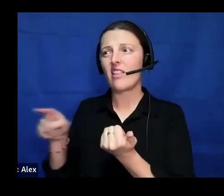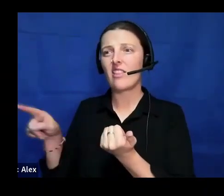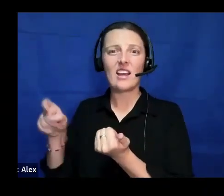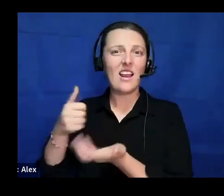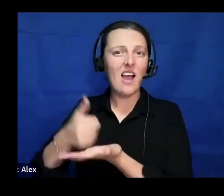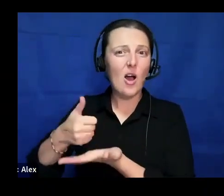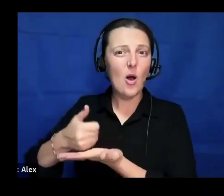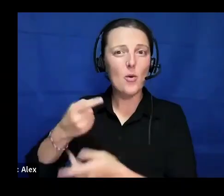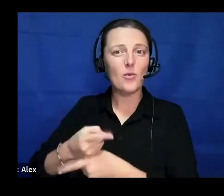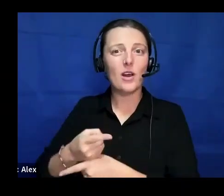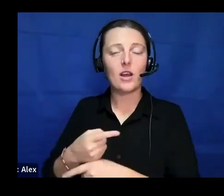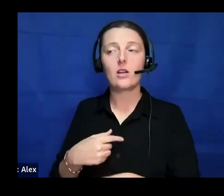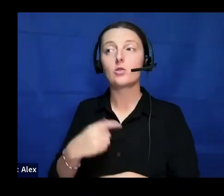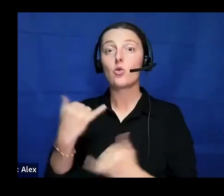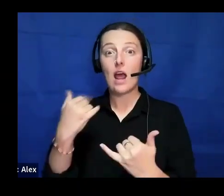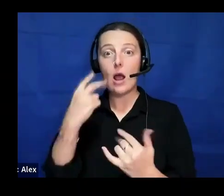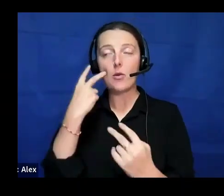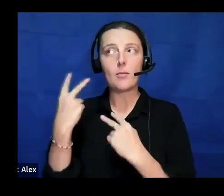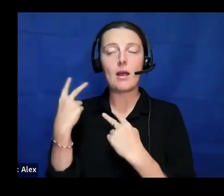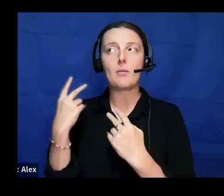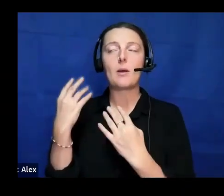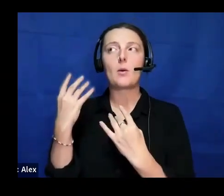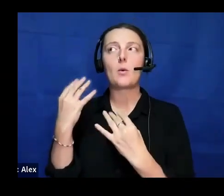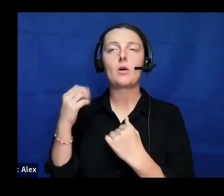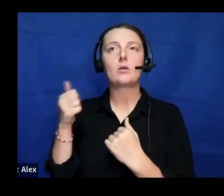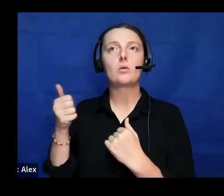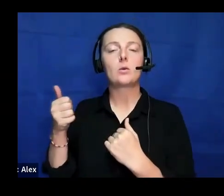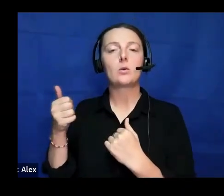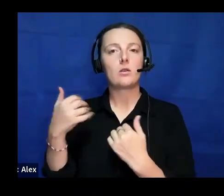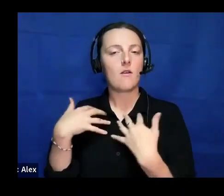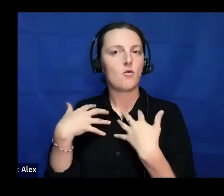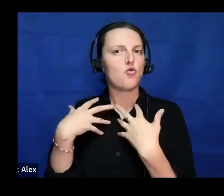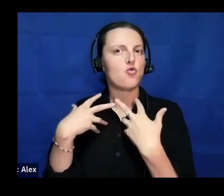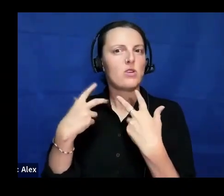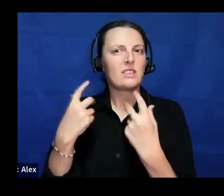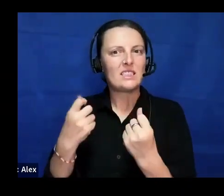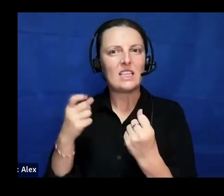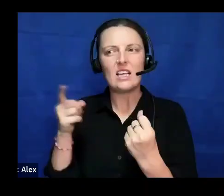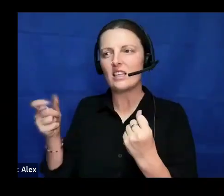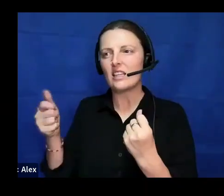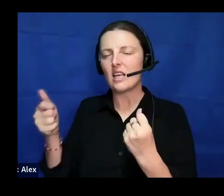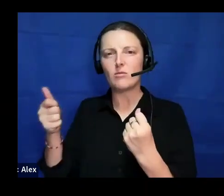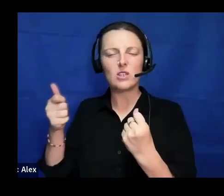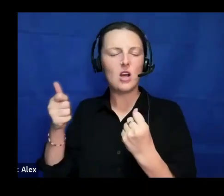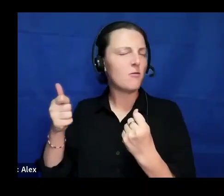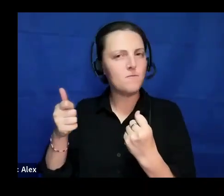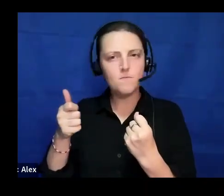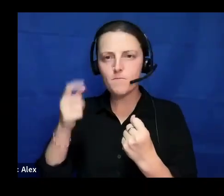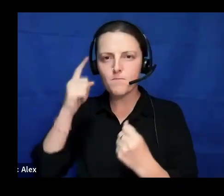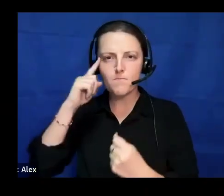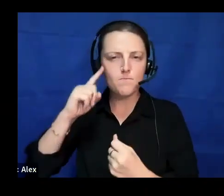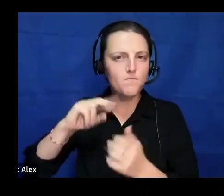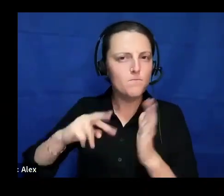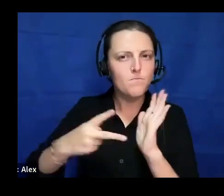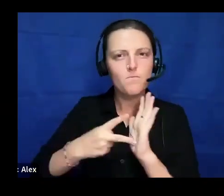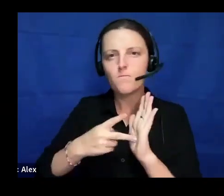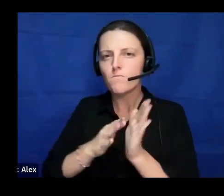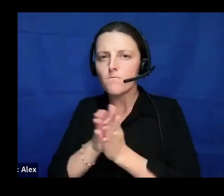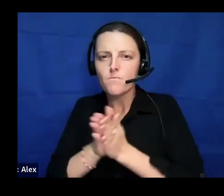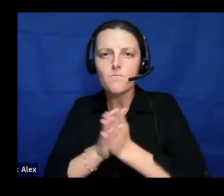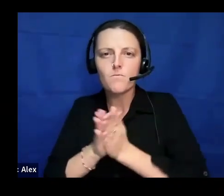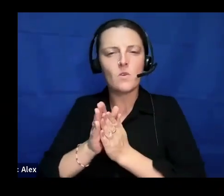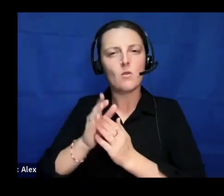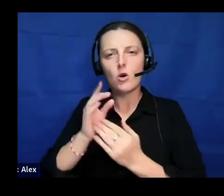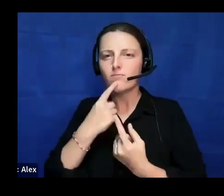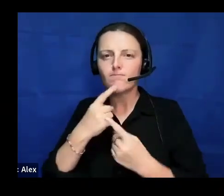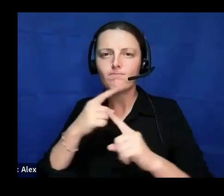resilient, right, this individual was. I can see how determined they were to overcome so many obstacles in their life. And